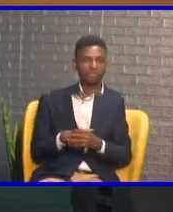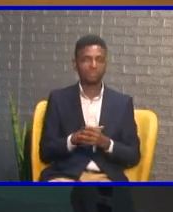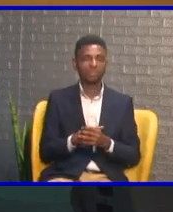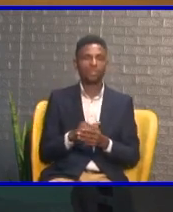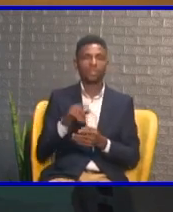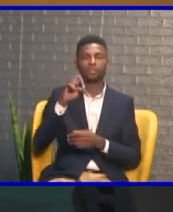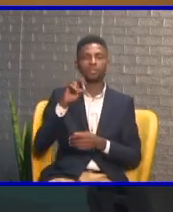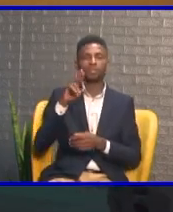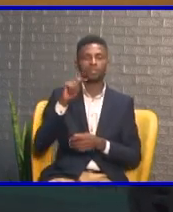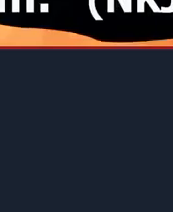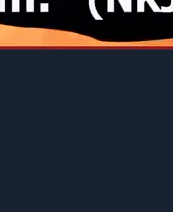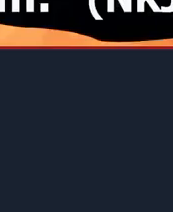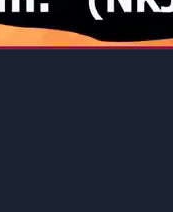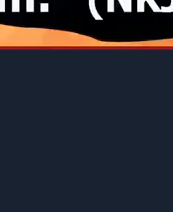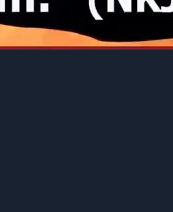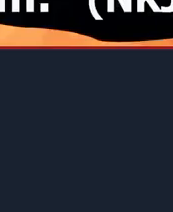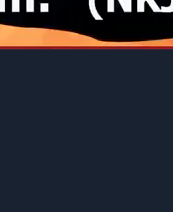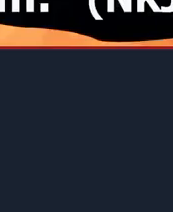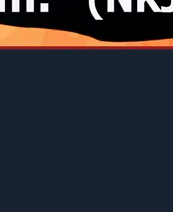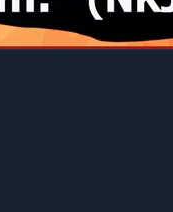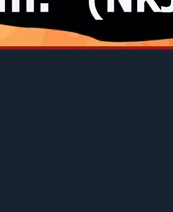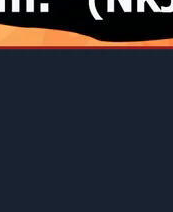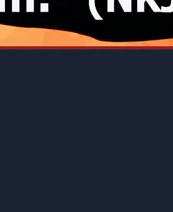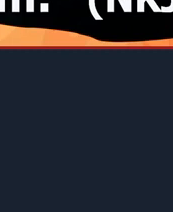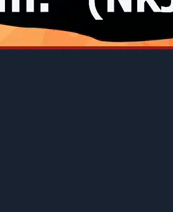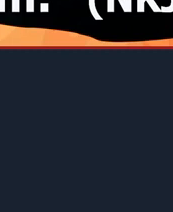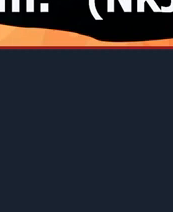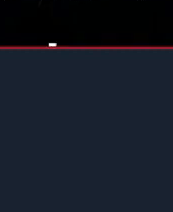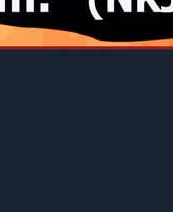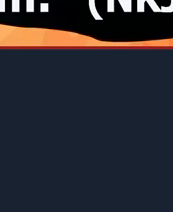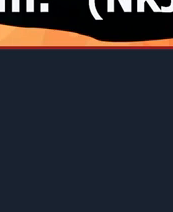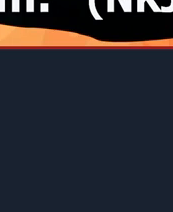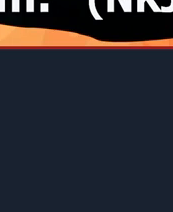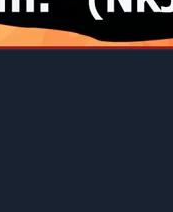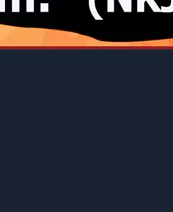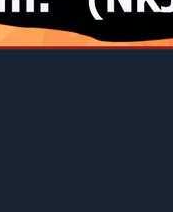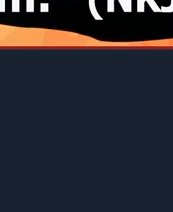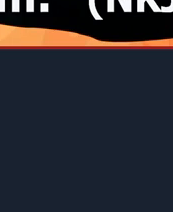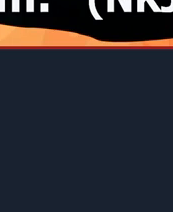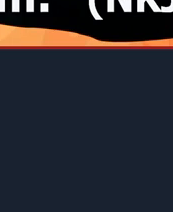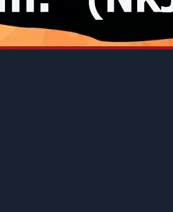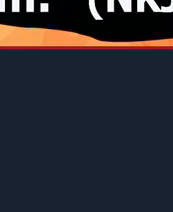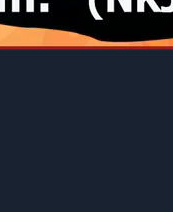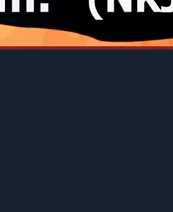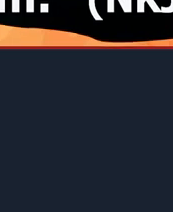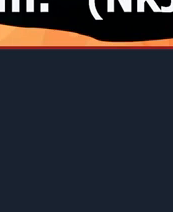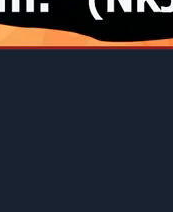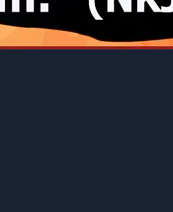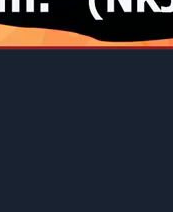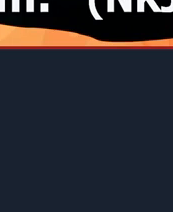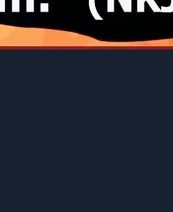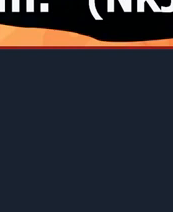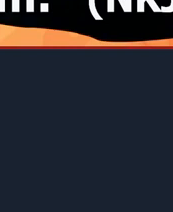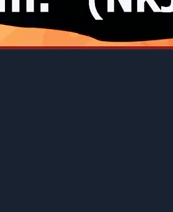Deuteronomy chapter 1, verse 8. They're about to go into the promised land. Listen to how God operates. See. Now, they haven't gone in